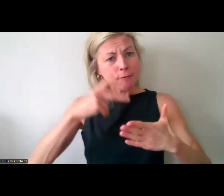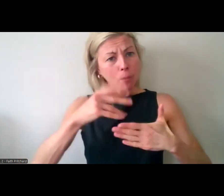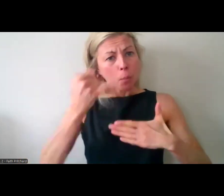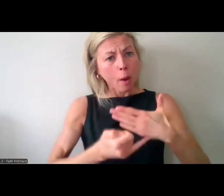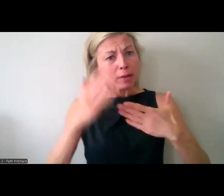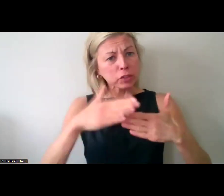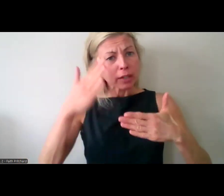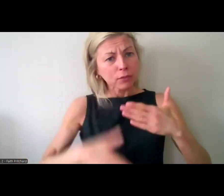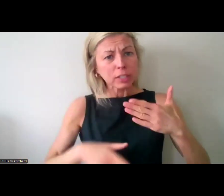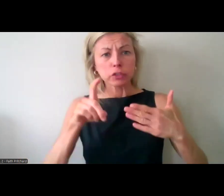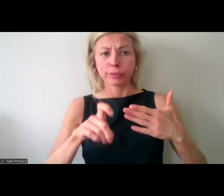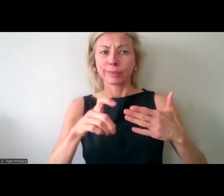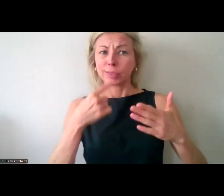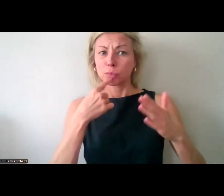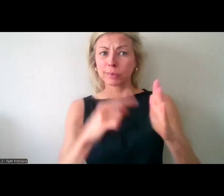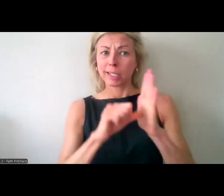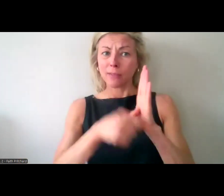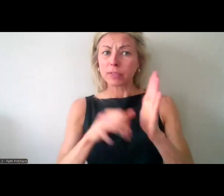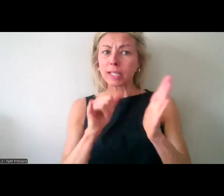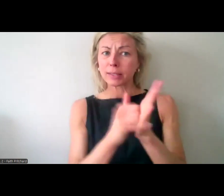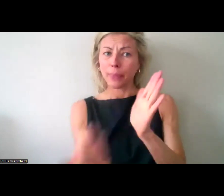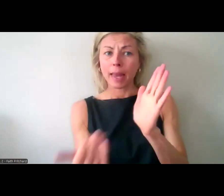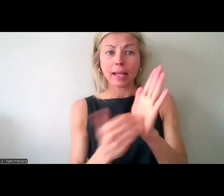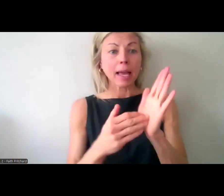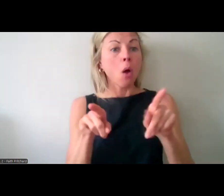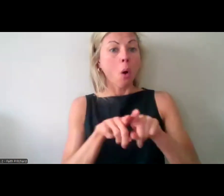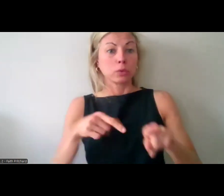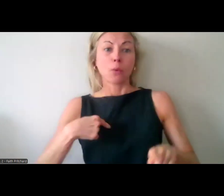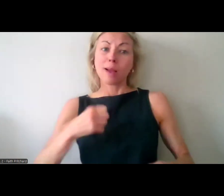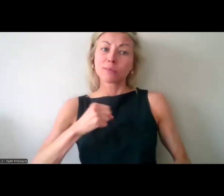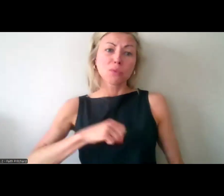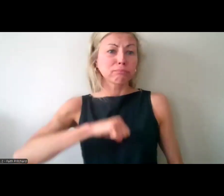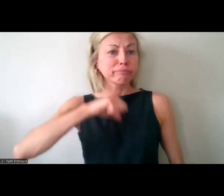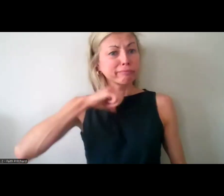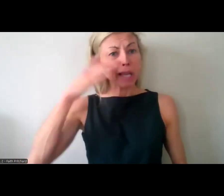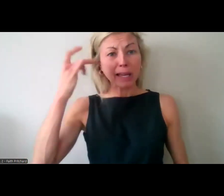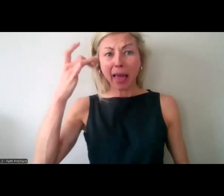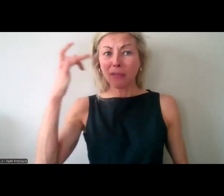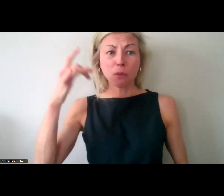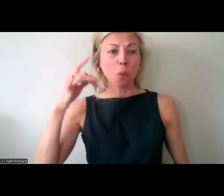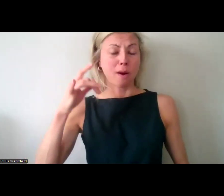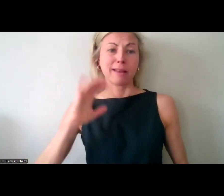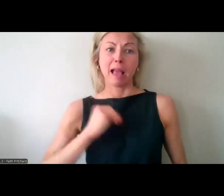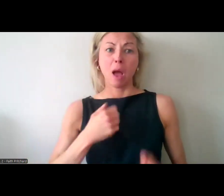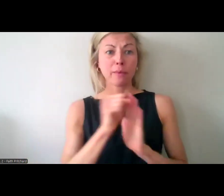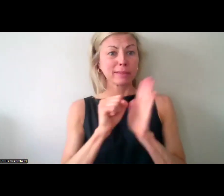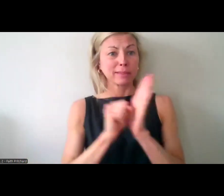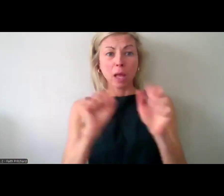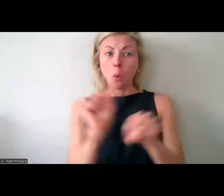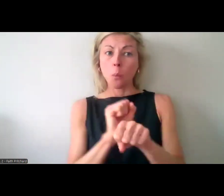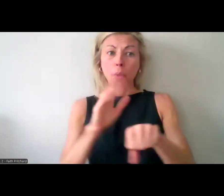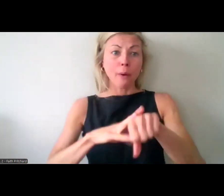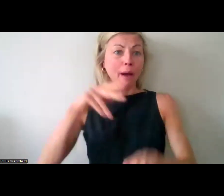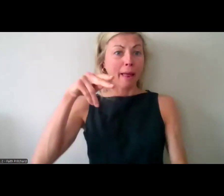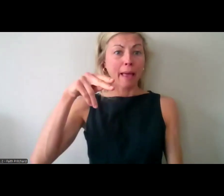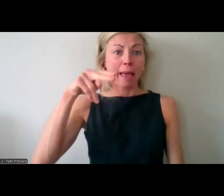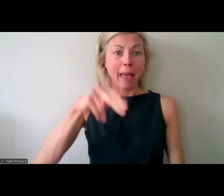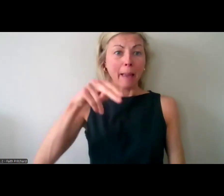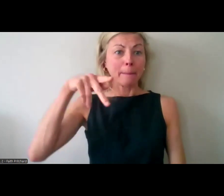reinforce that as well. And, you know, again, I'm just so proud. I mean, California's work on the MPA continues to be the gold